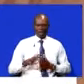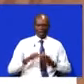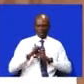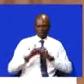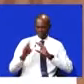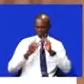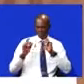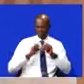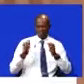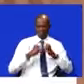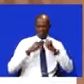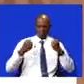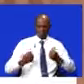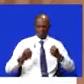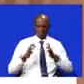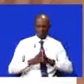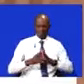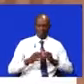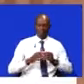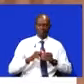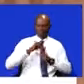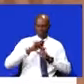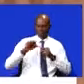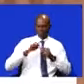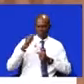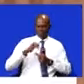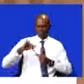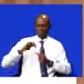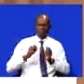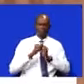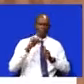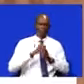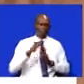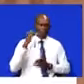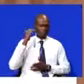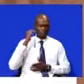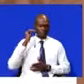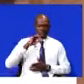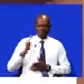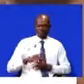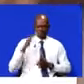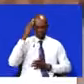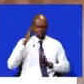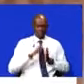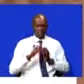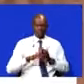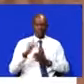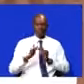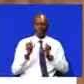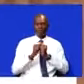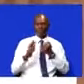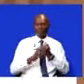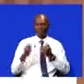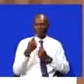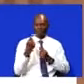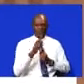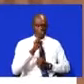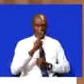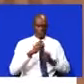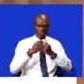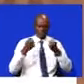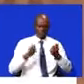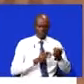discussion around gazettes or the hills within a CI account, noting that out of 70 hilltops, only 2 are